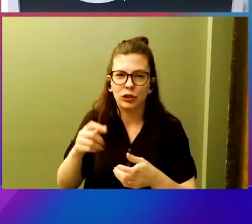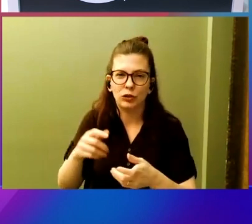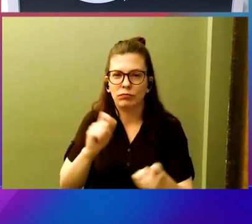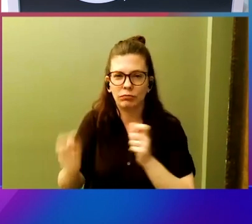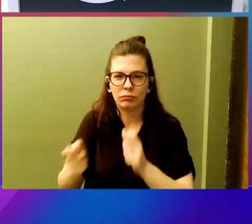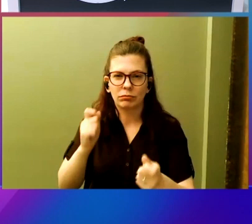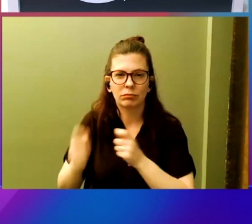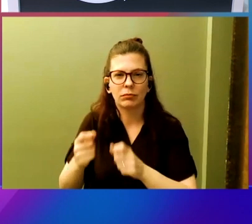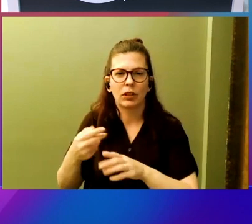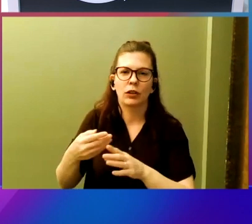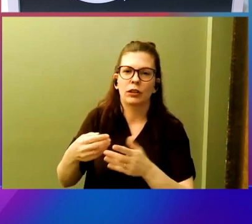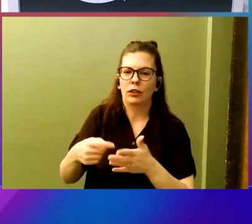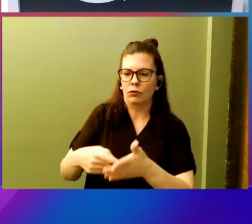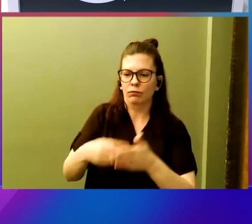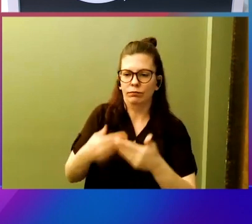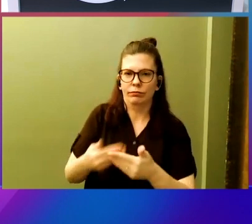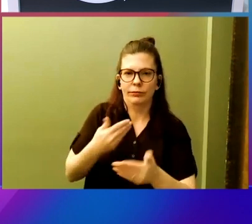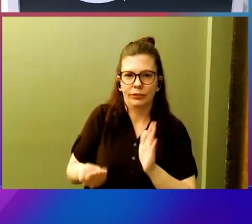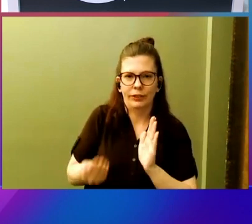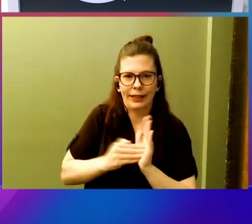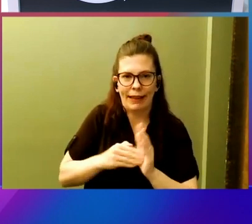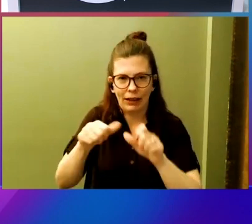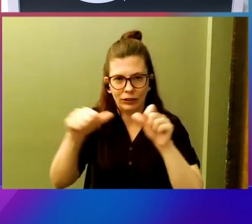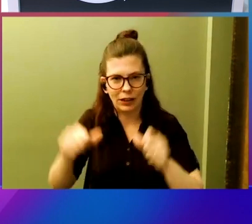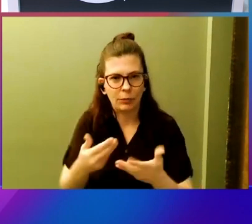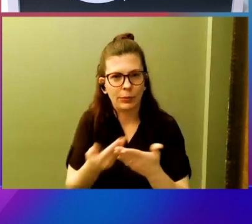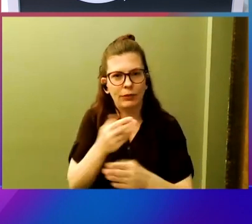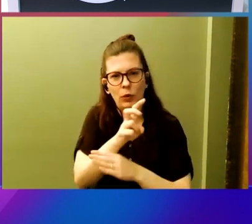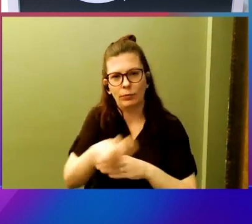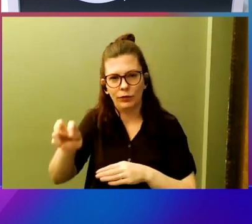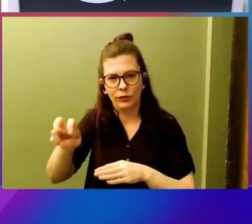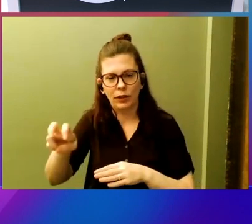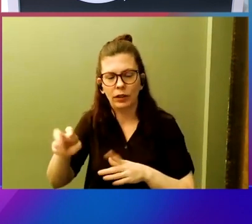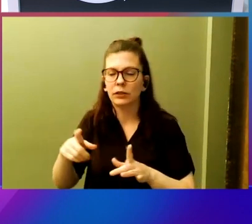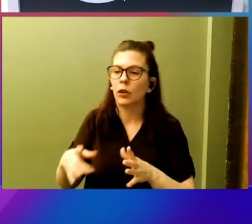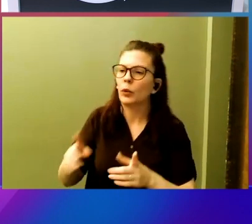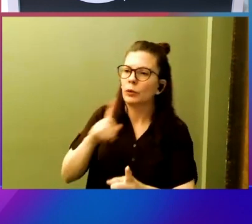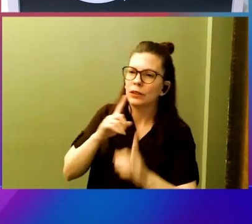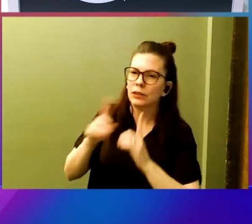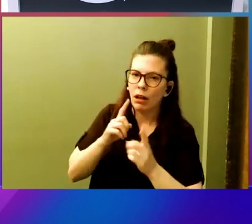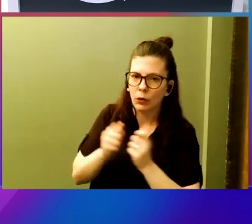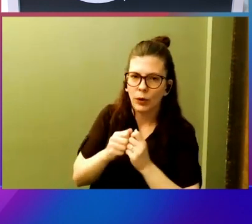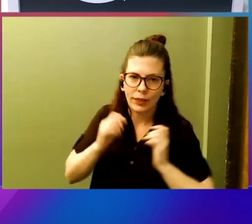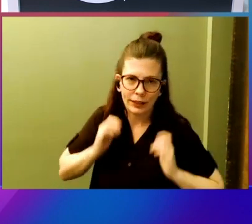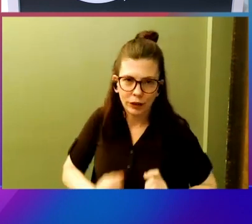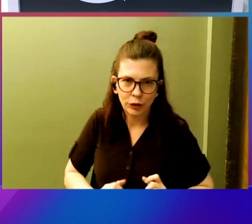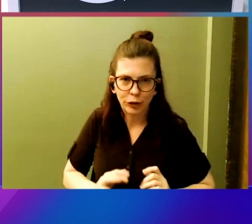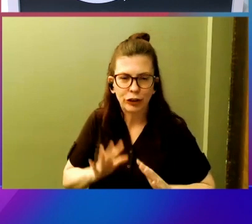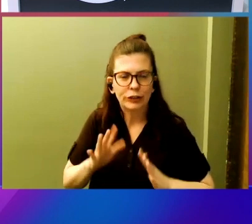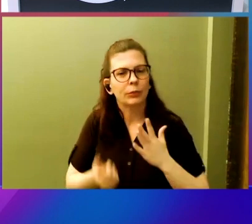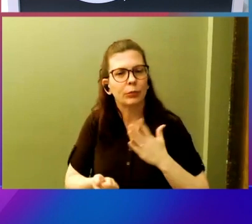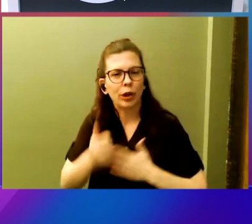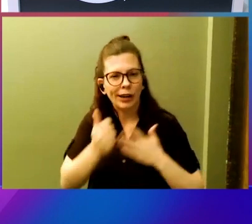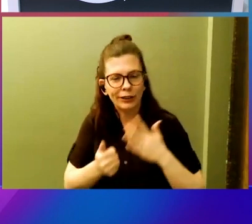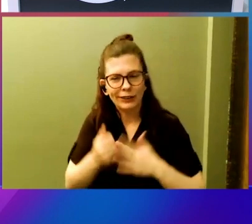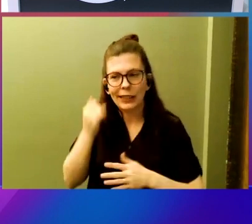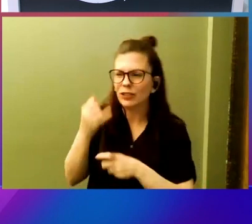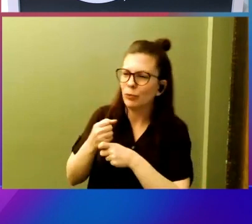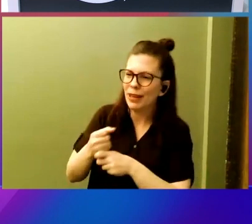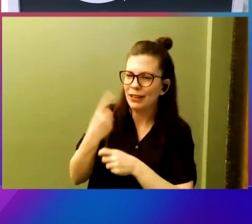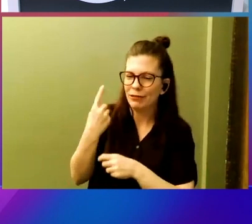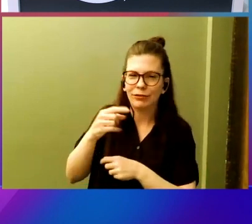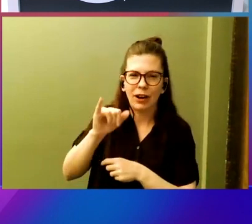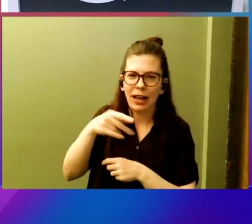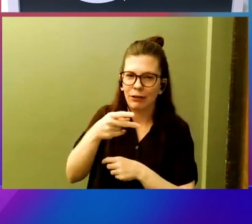move completely. So again, when you talk to customers, there are priorities, like if you're just building for iPhones you don't need to